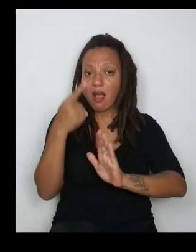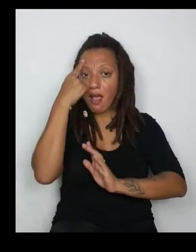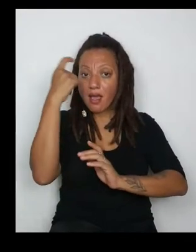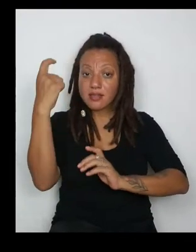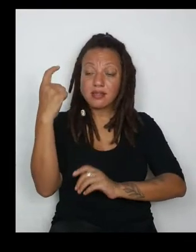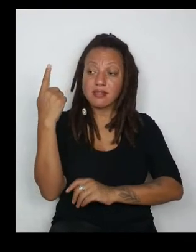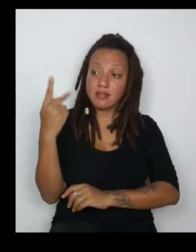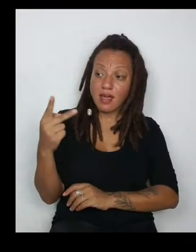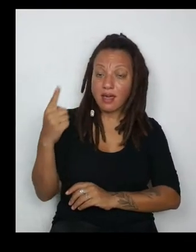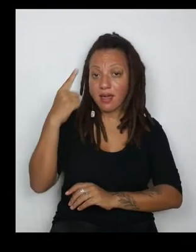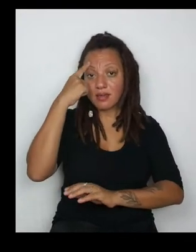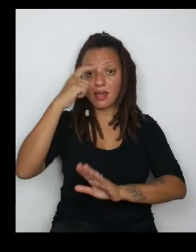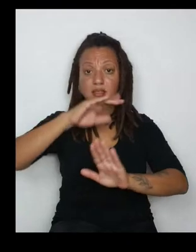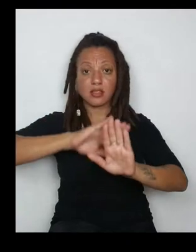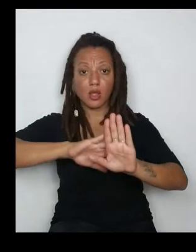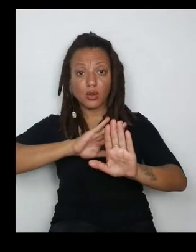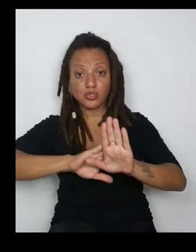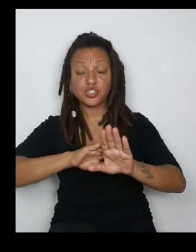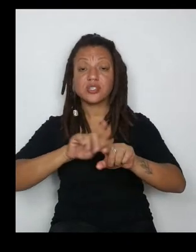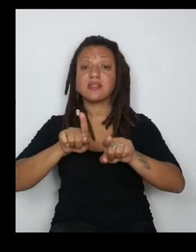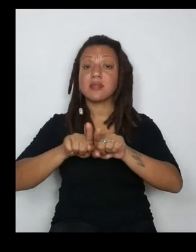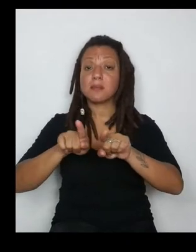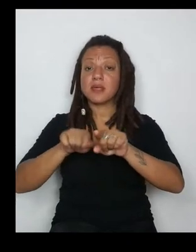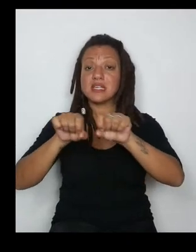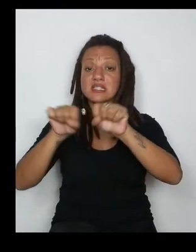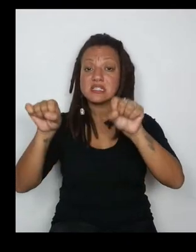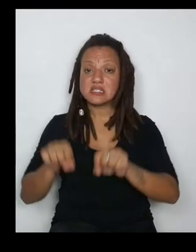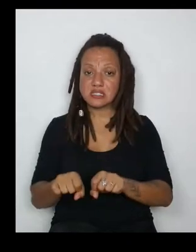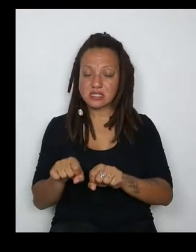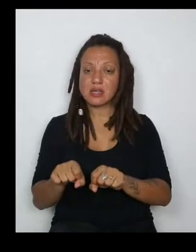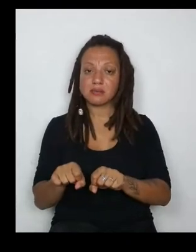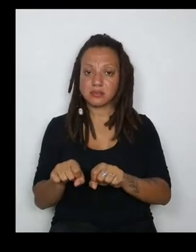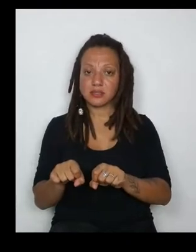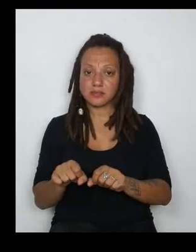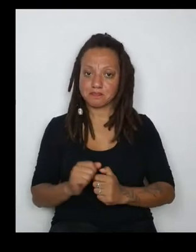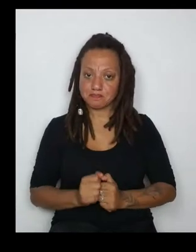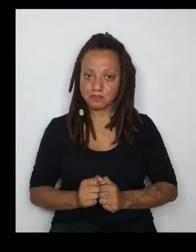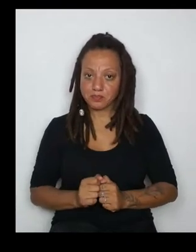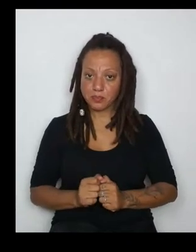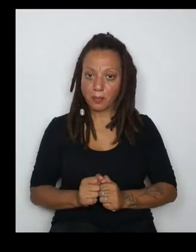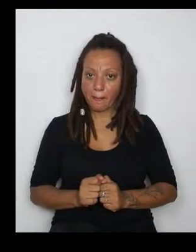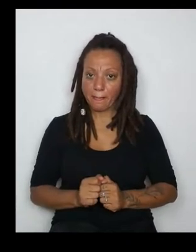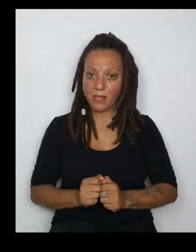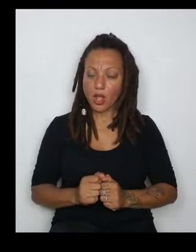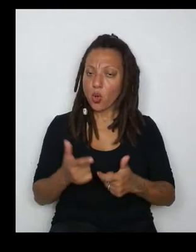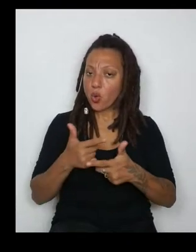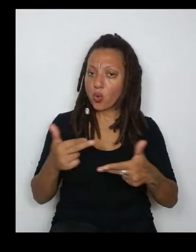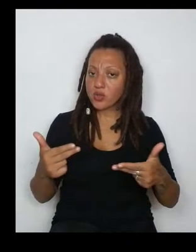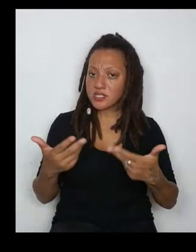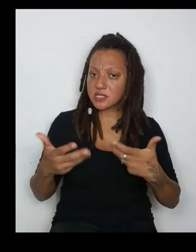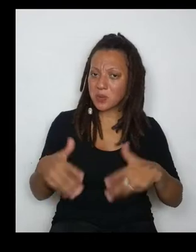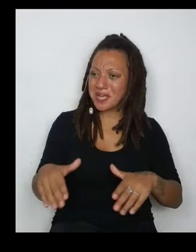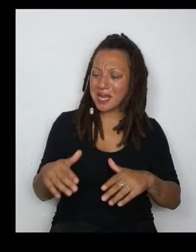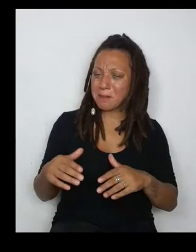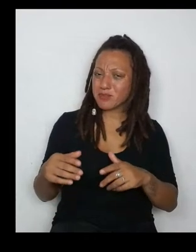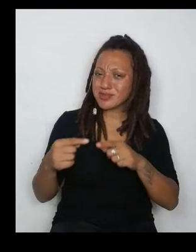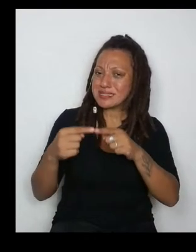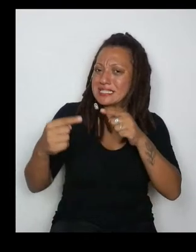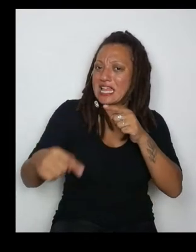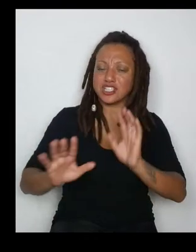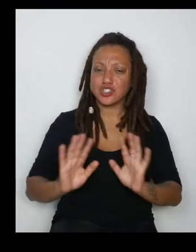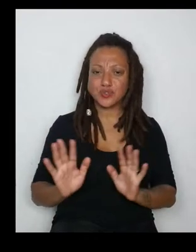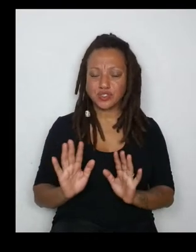systems with which we do not want to be identified so one is constantly being put into this uh uh um